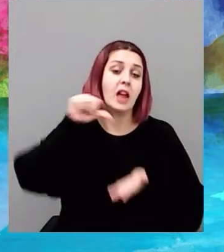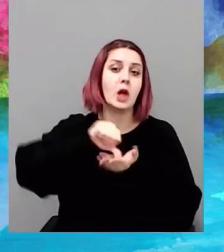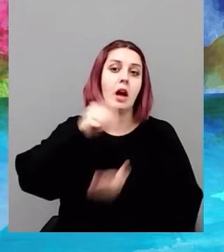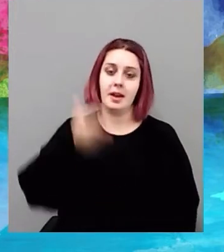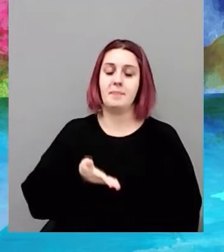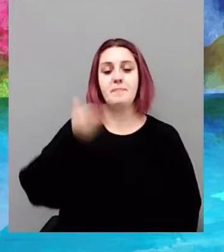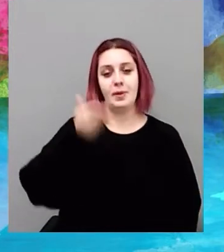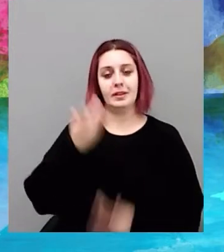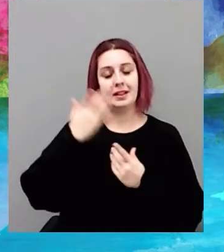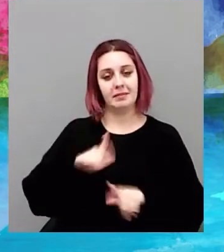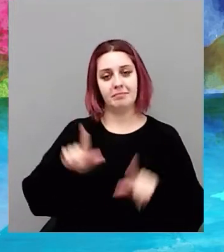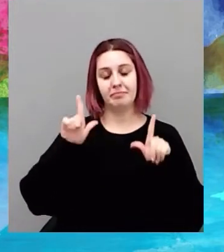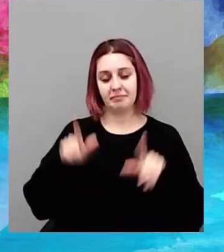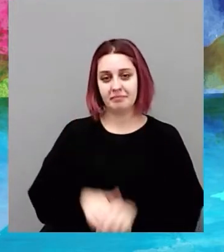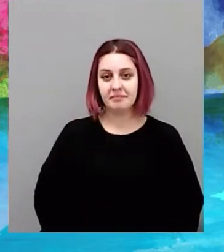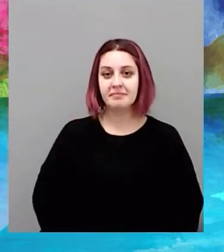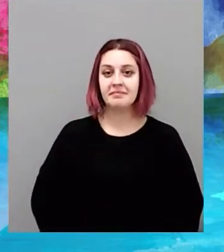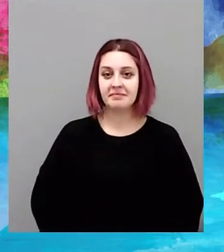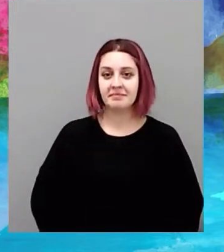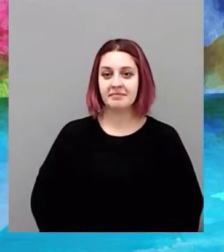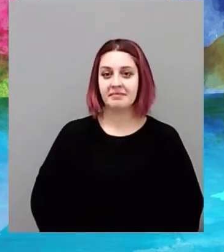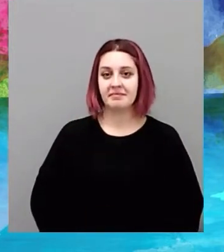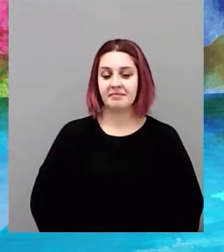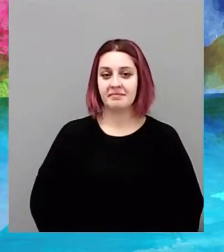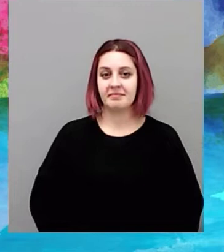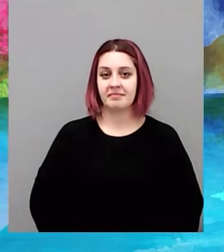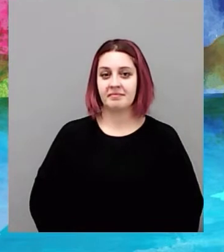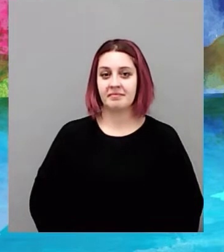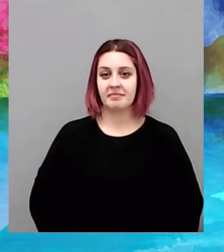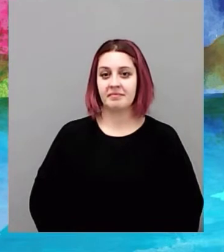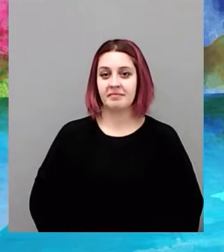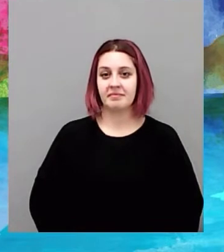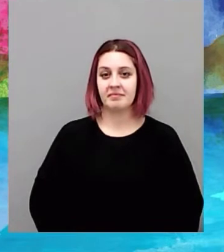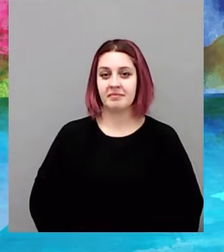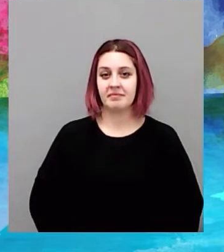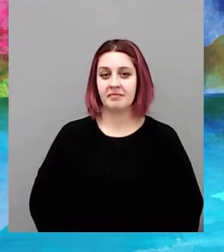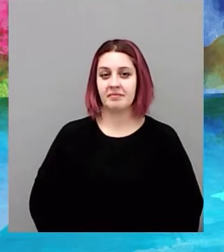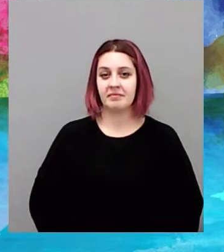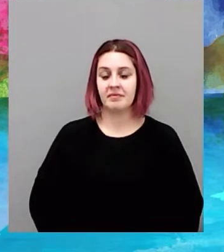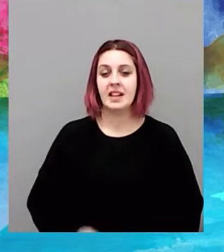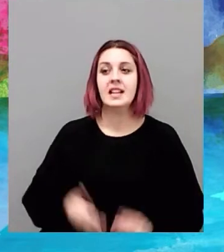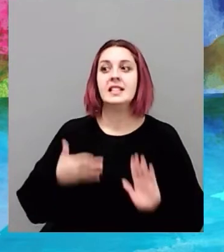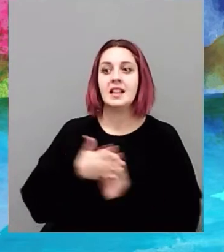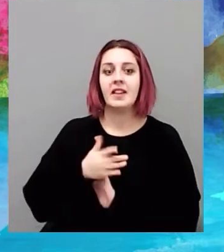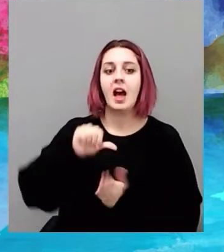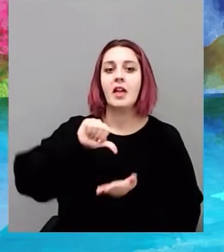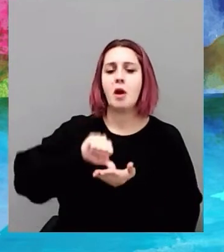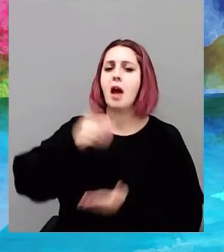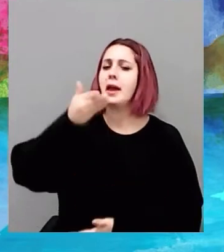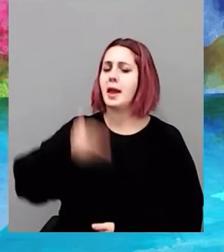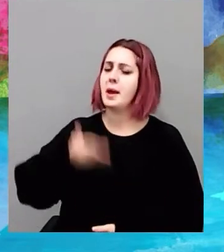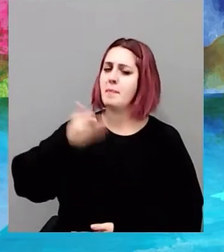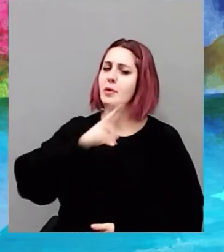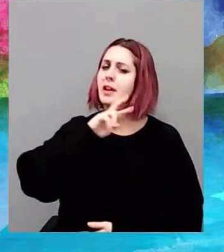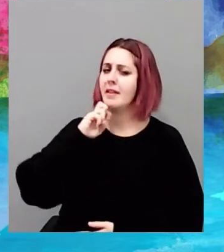in terms of tourism, because it has a very specific architecture and is known for memory